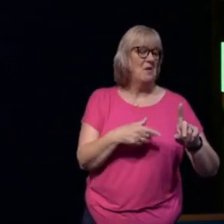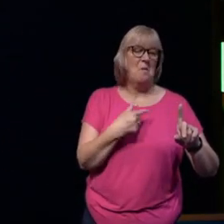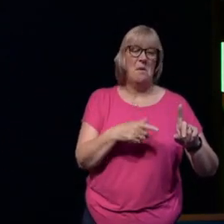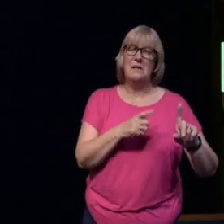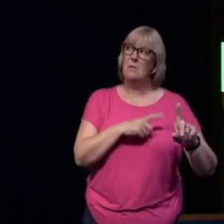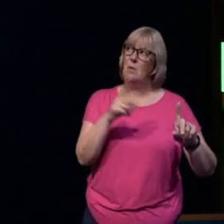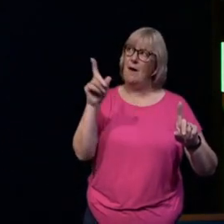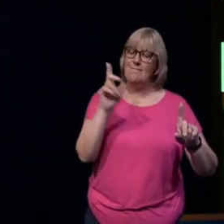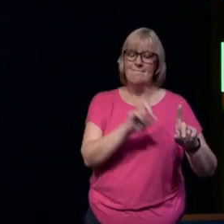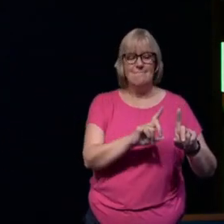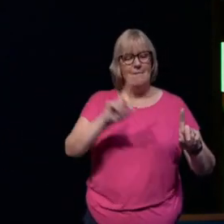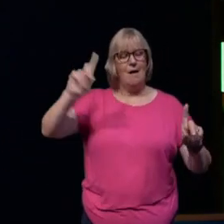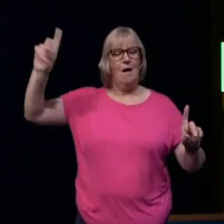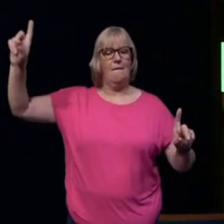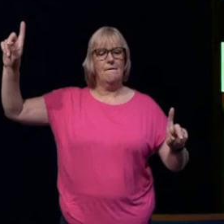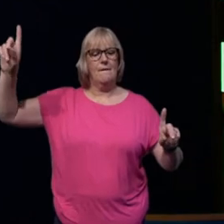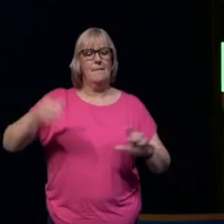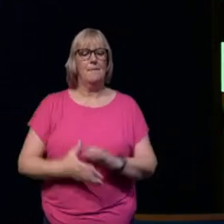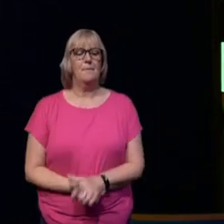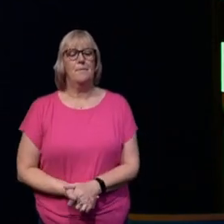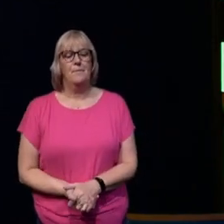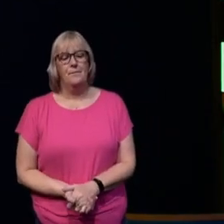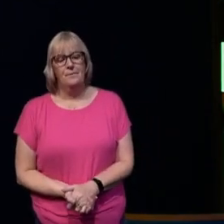heard me last night talk about where